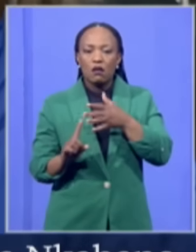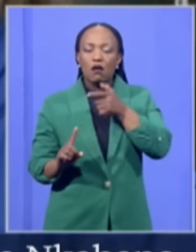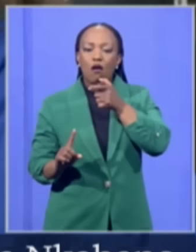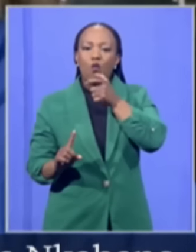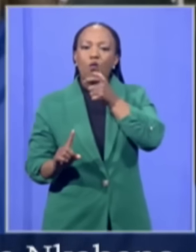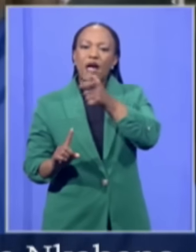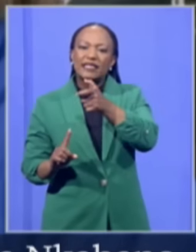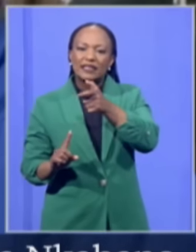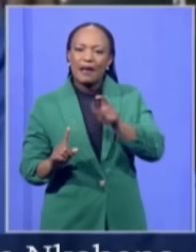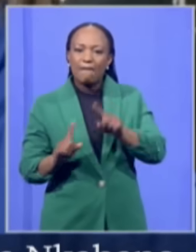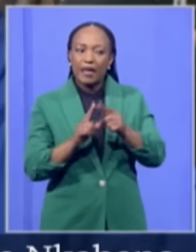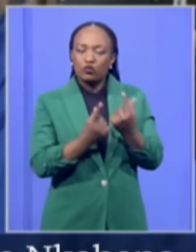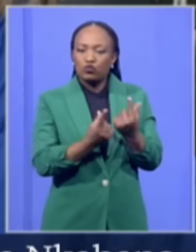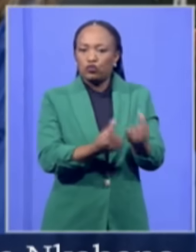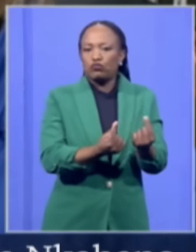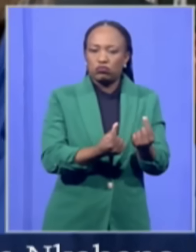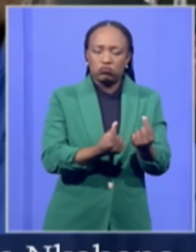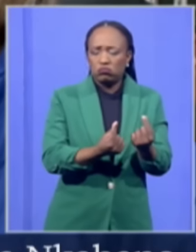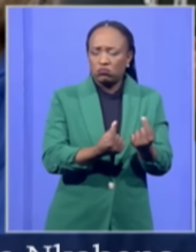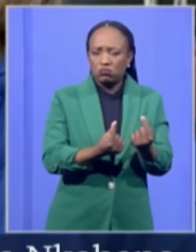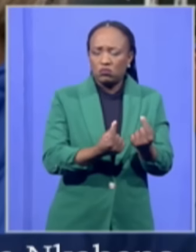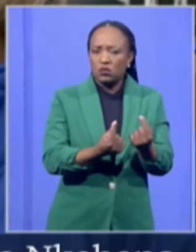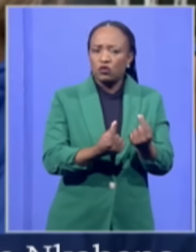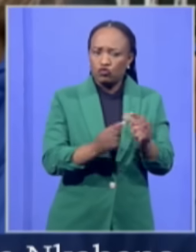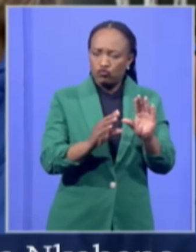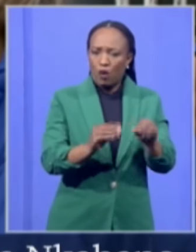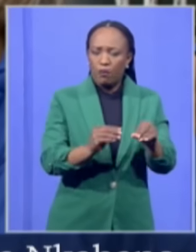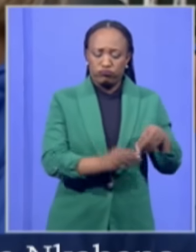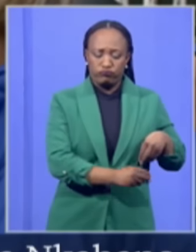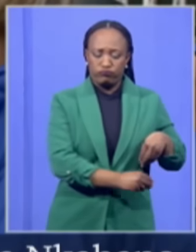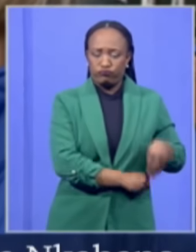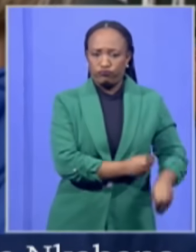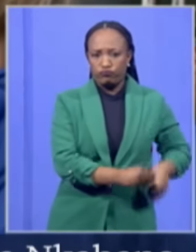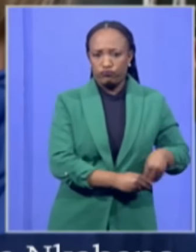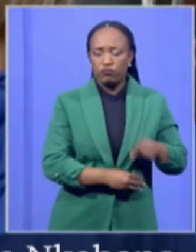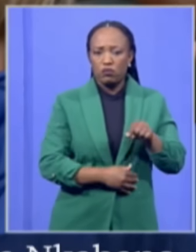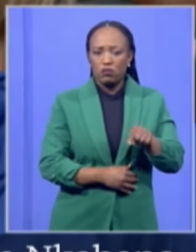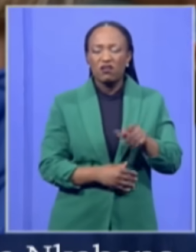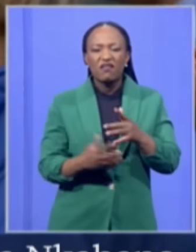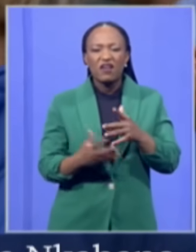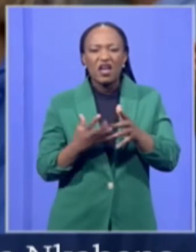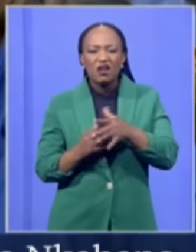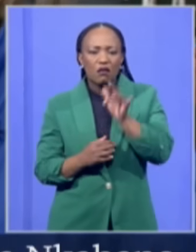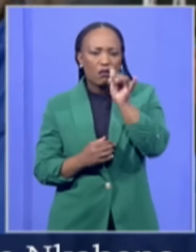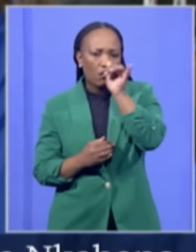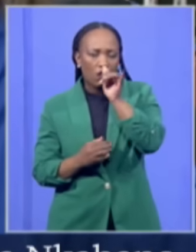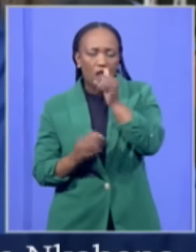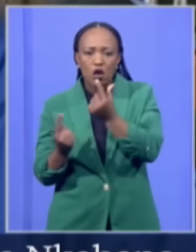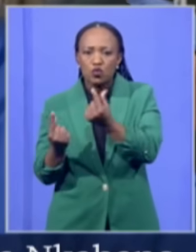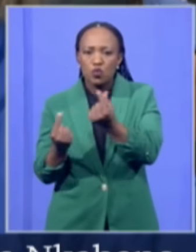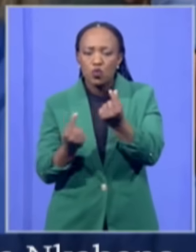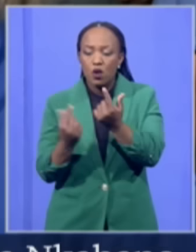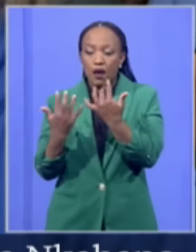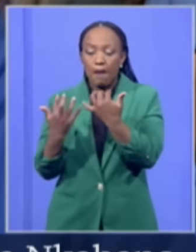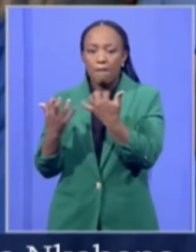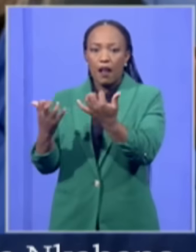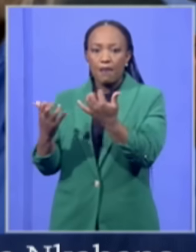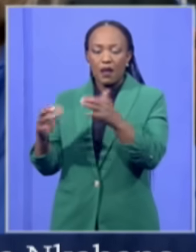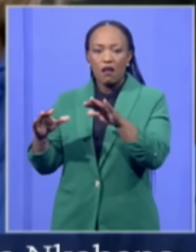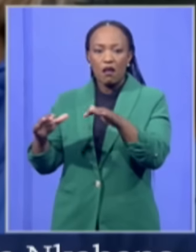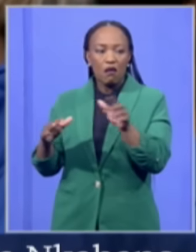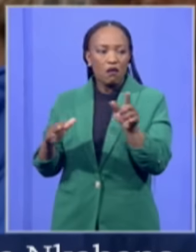and act against corruption, act against criminality in our parliament.